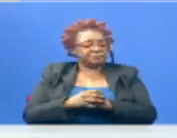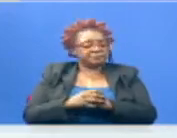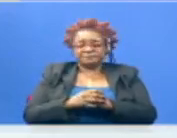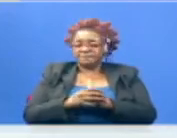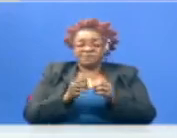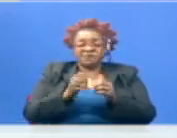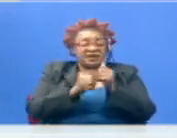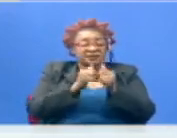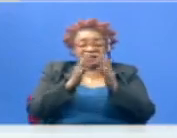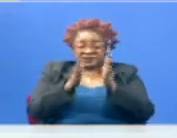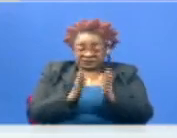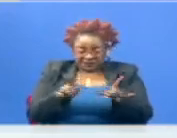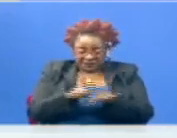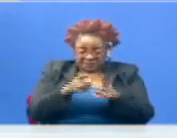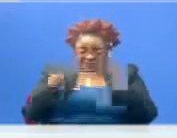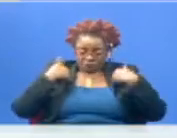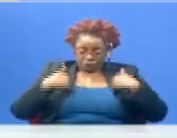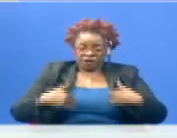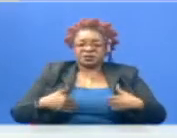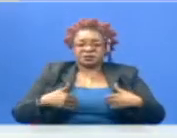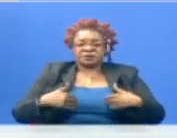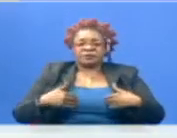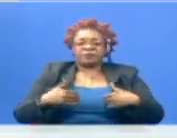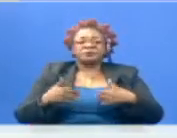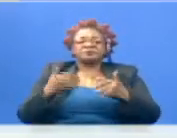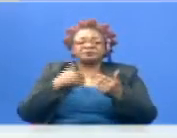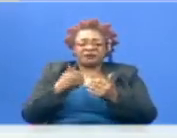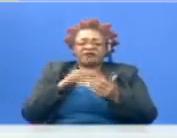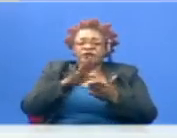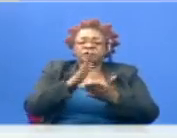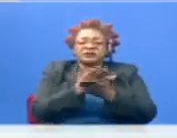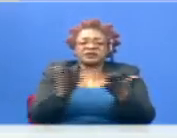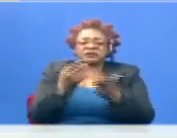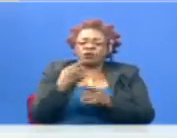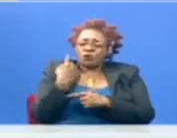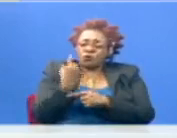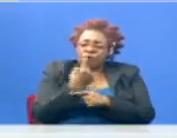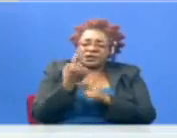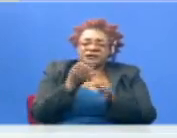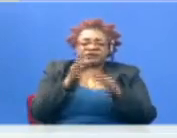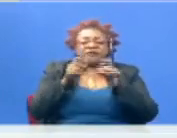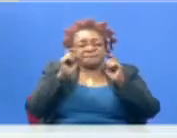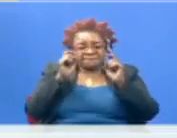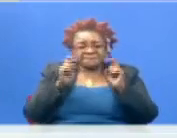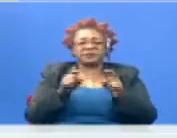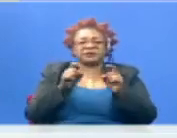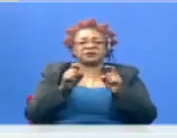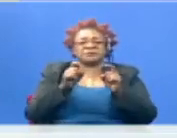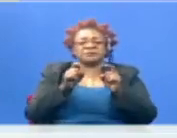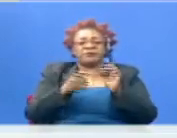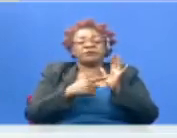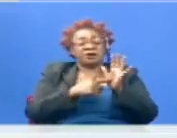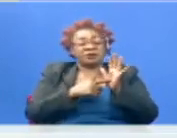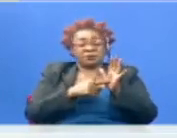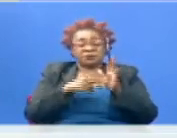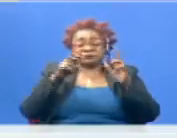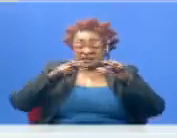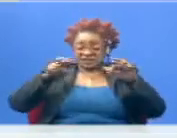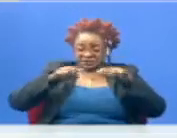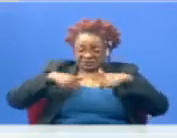like myself gets into that particular aspect of things only if there is need. I'll give you, for example, a research that I've done